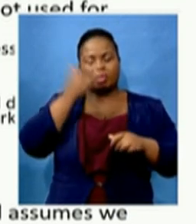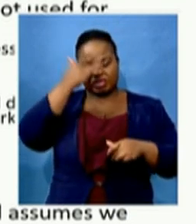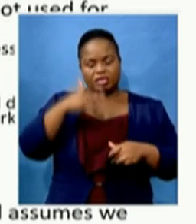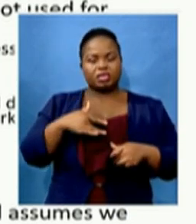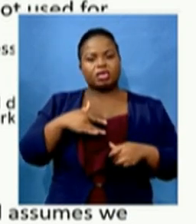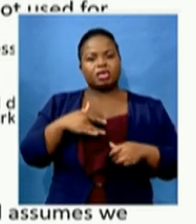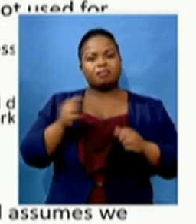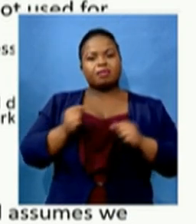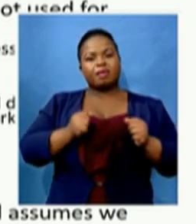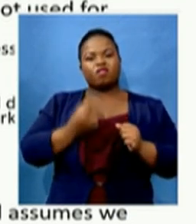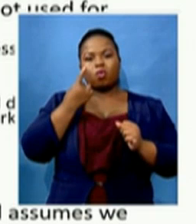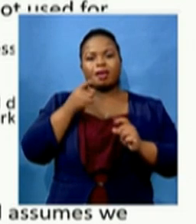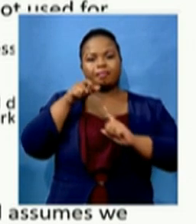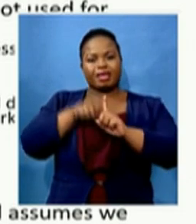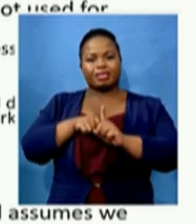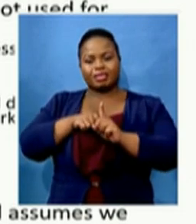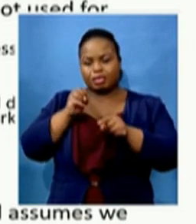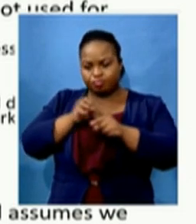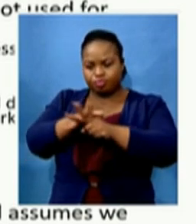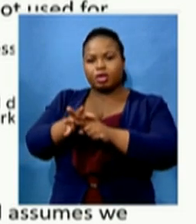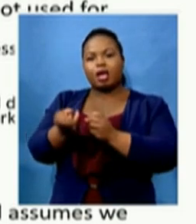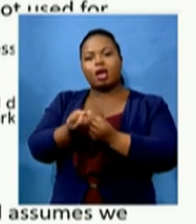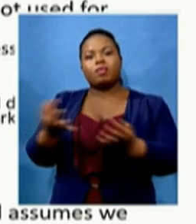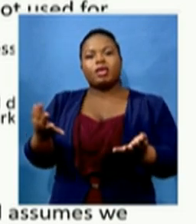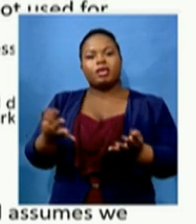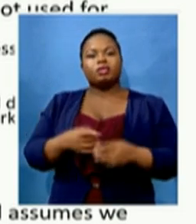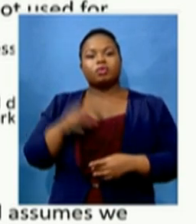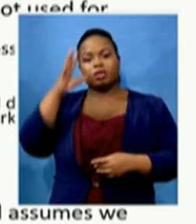assumption, the baseline assumption in this model is that